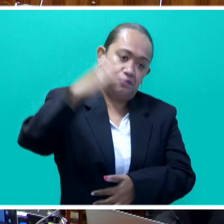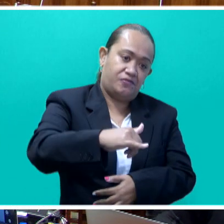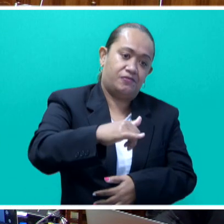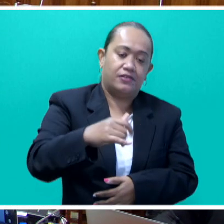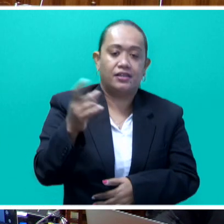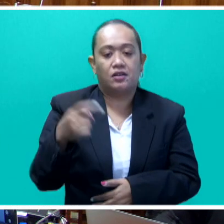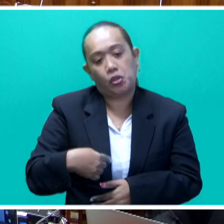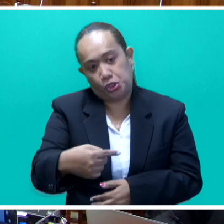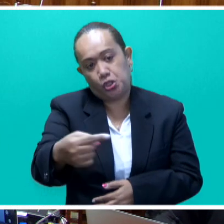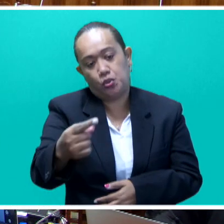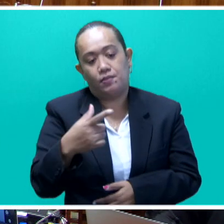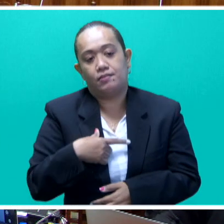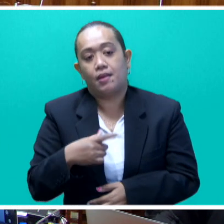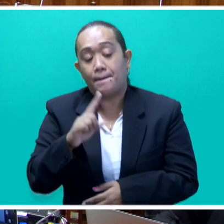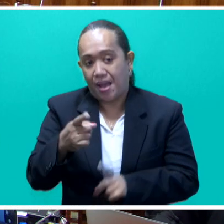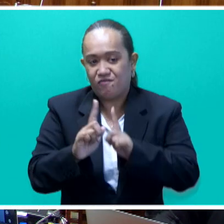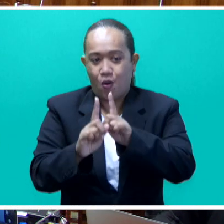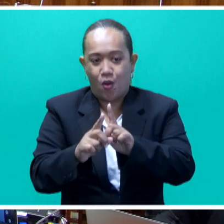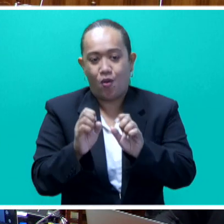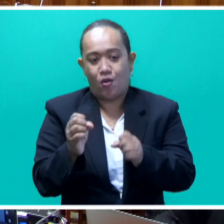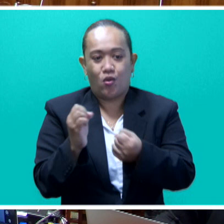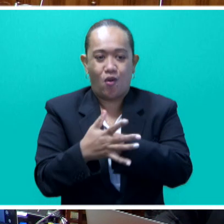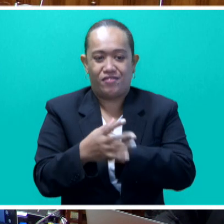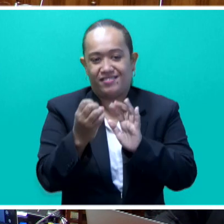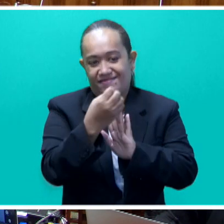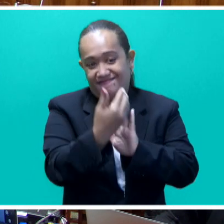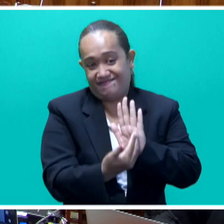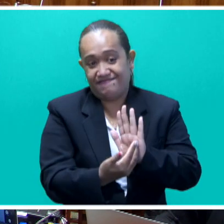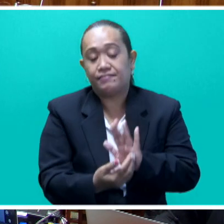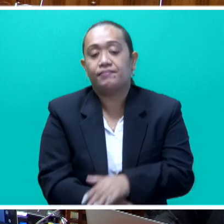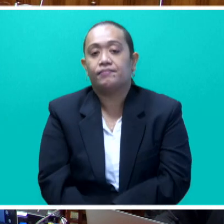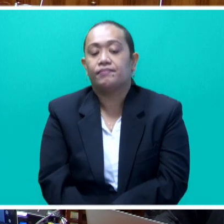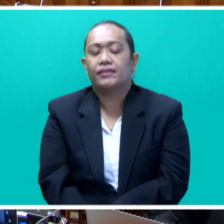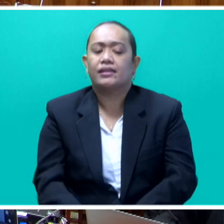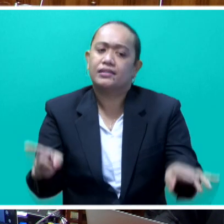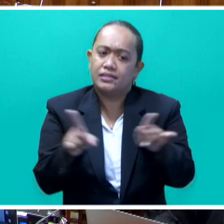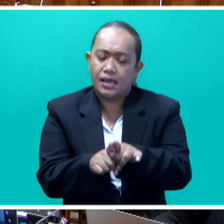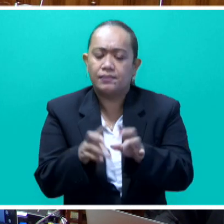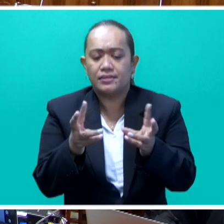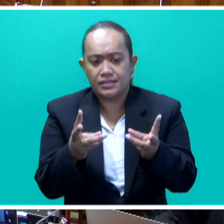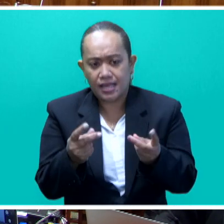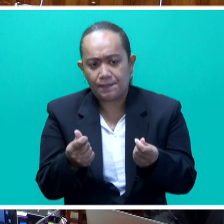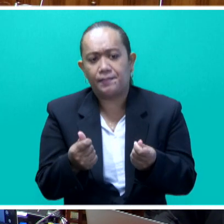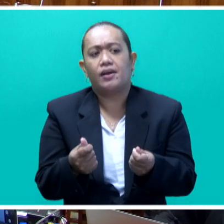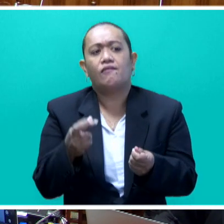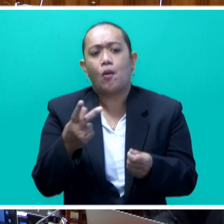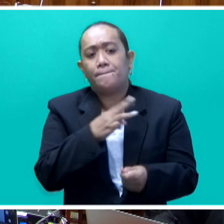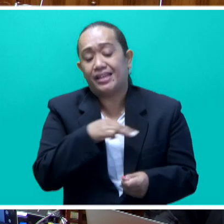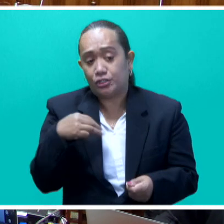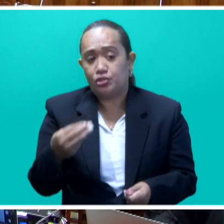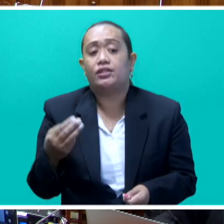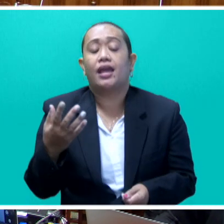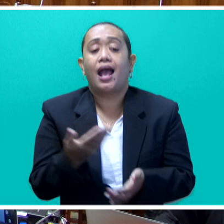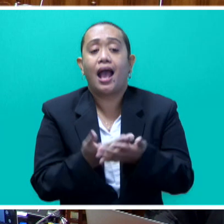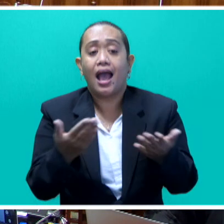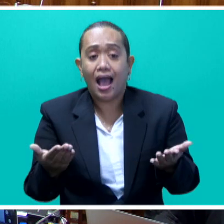form of economic activity around tourism areas and formed the platform for the ministry and key stakeholders